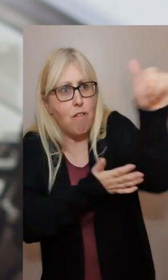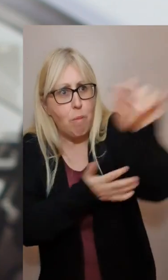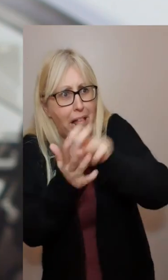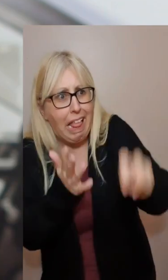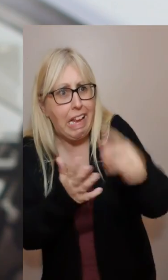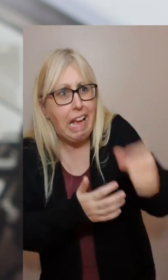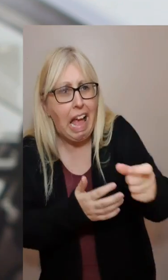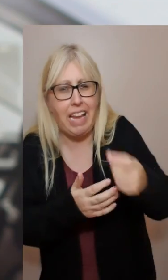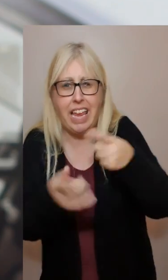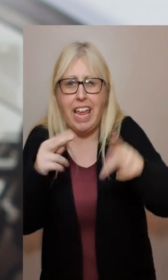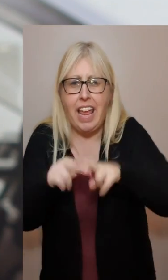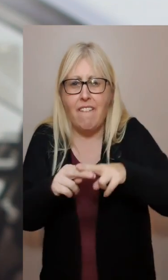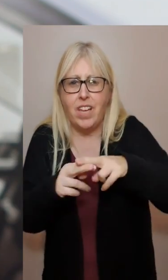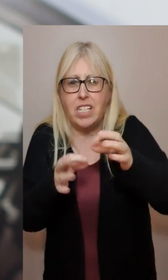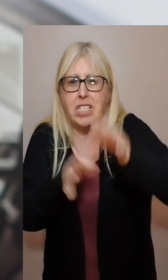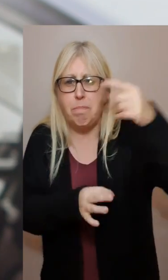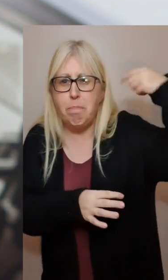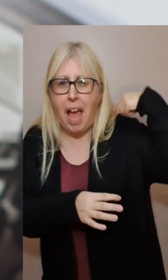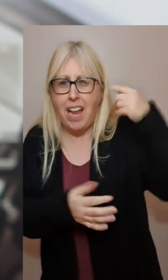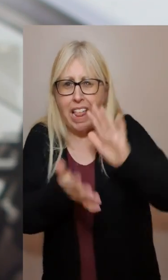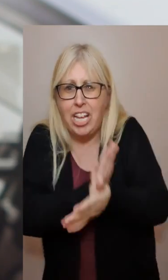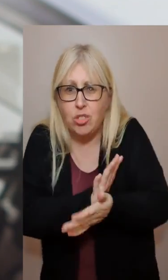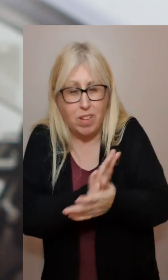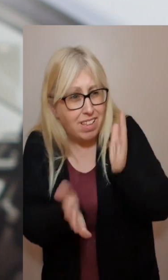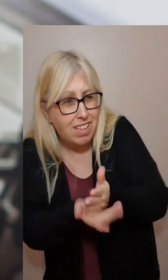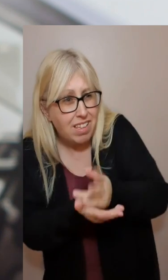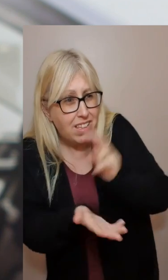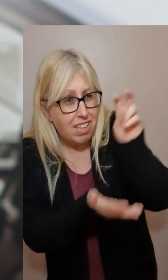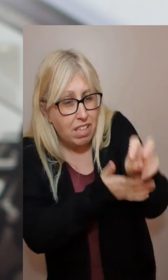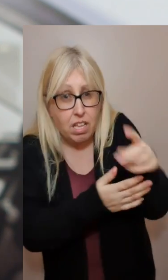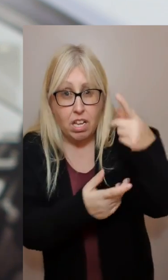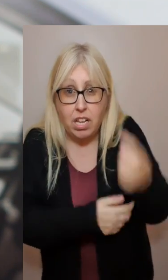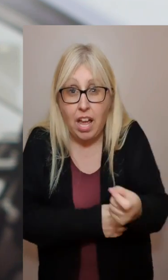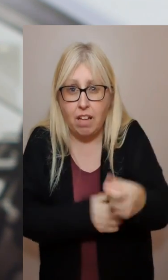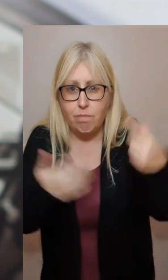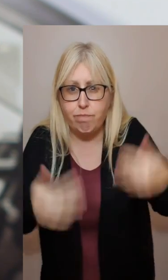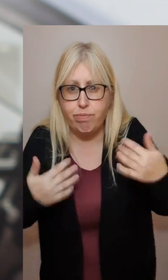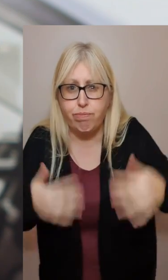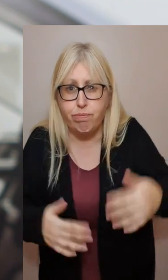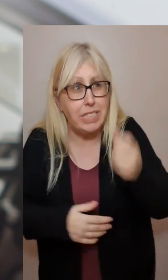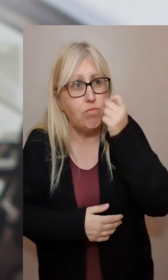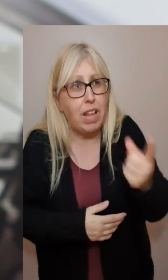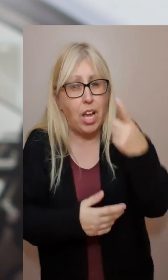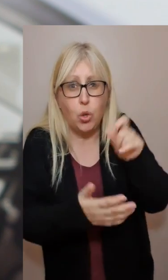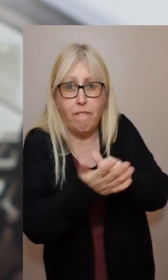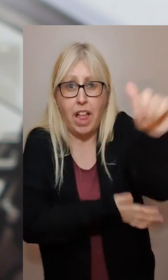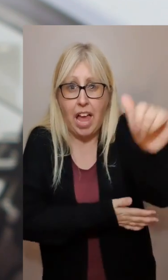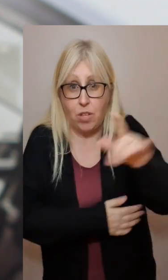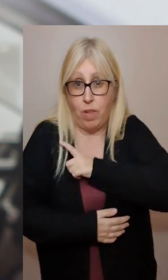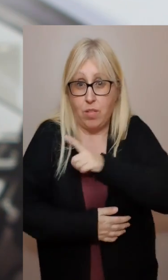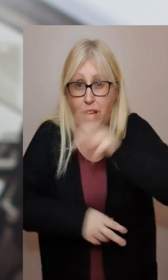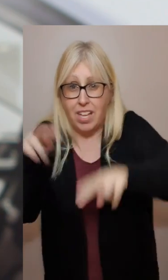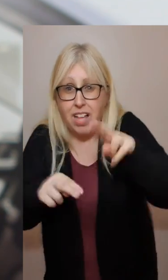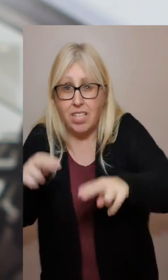high-level spinal injury. I had a gentleman who'd been on cruises and he didn't think it would be possible to fly, but actually we did the assessment, we